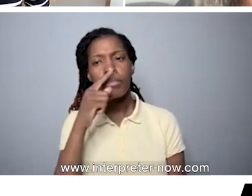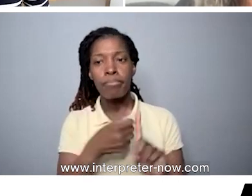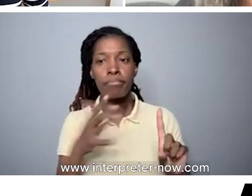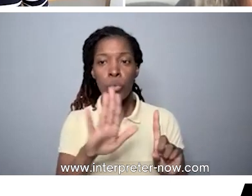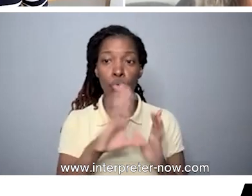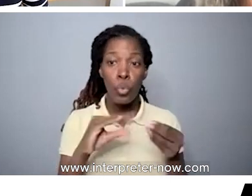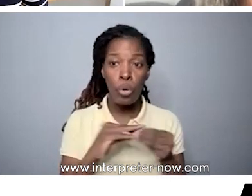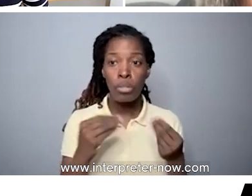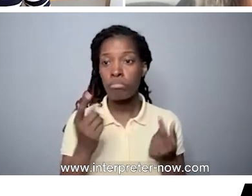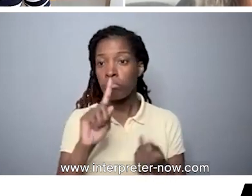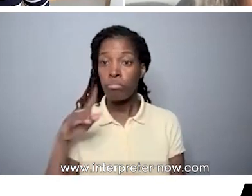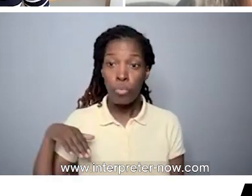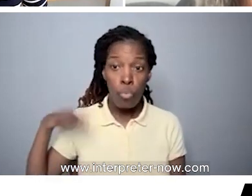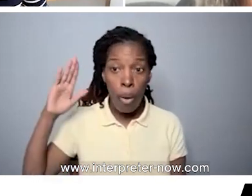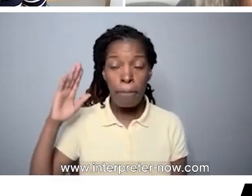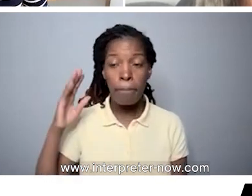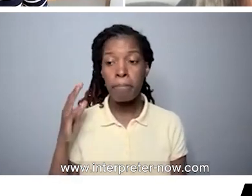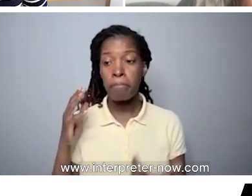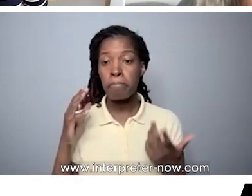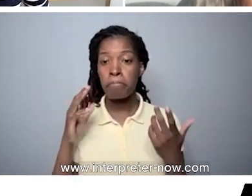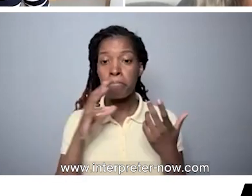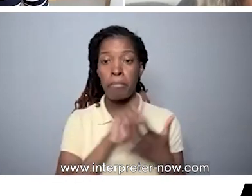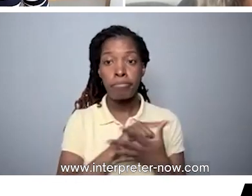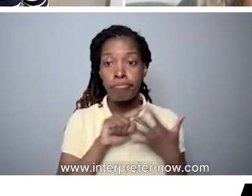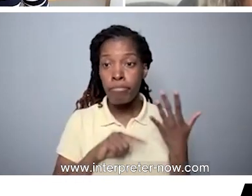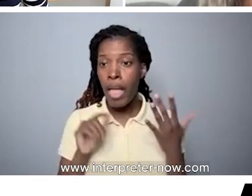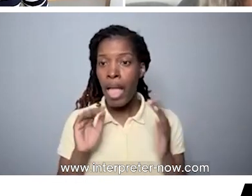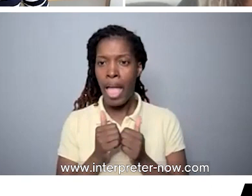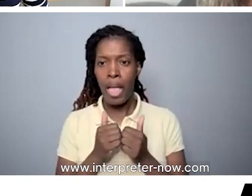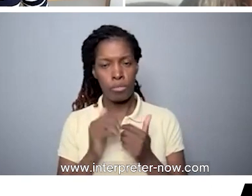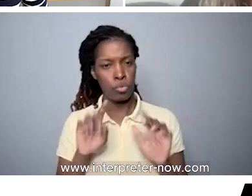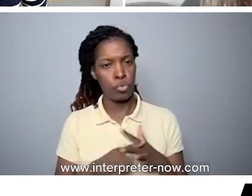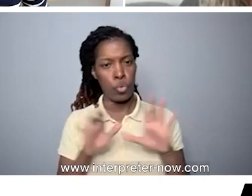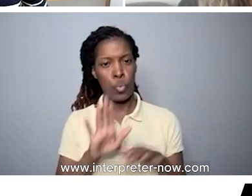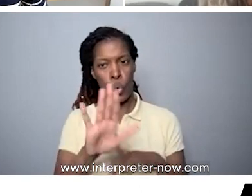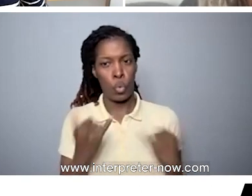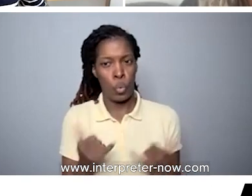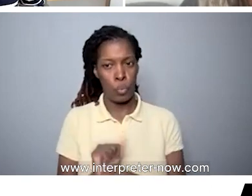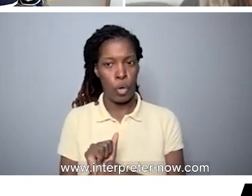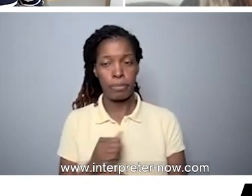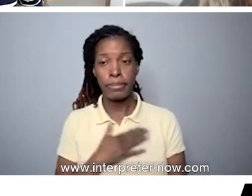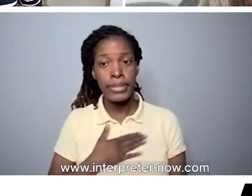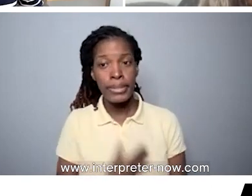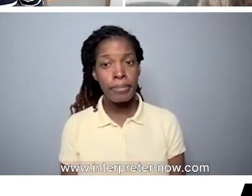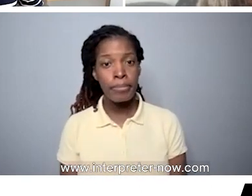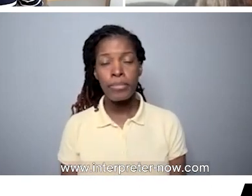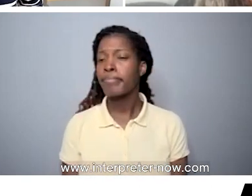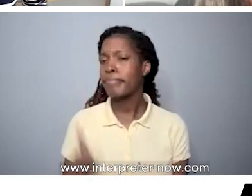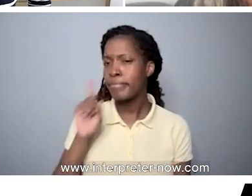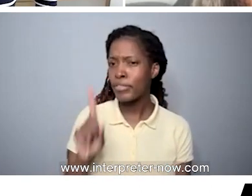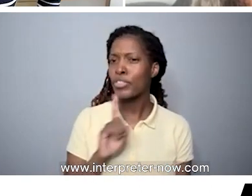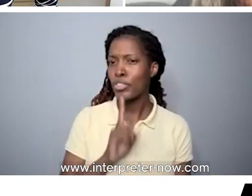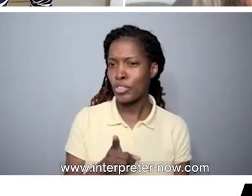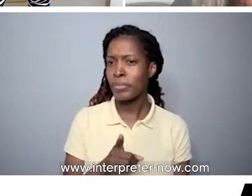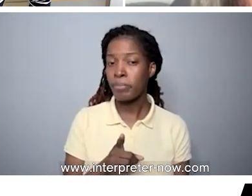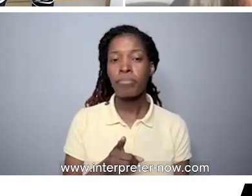way to how you ended up doing the work that you do today? Absolutely. Yeah. It's interesting. If you know my